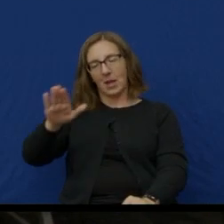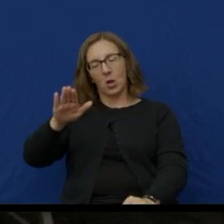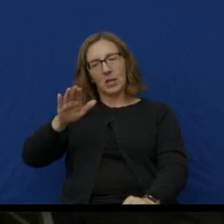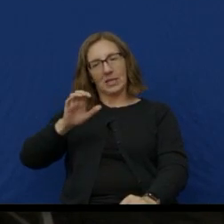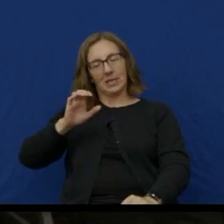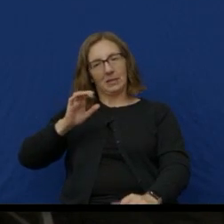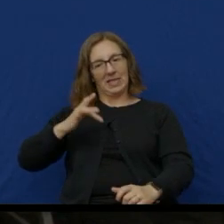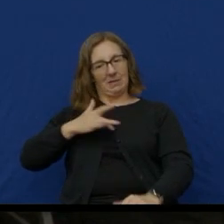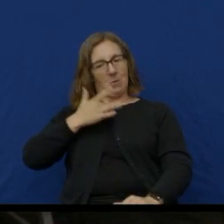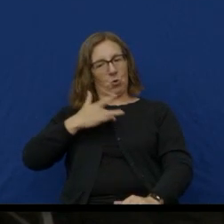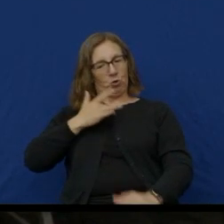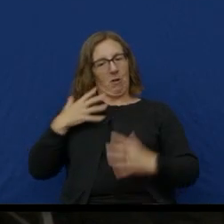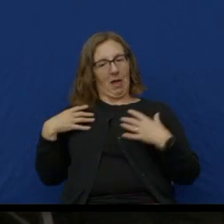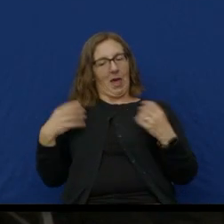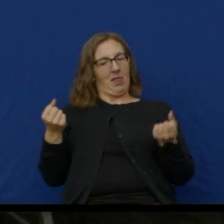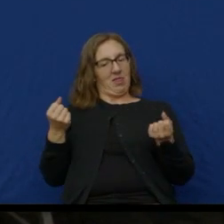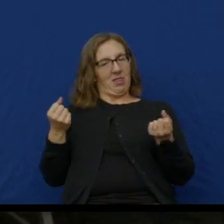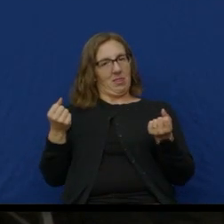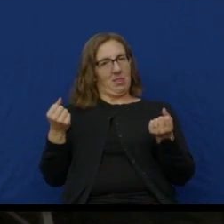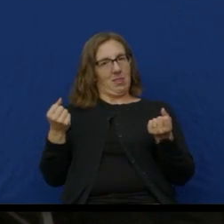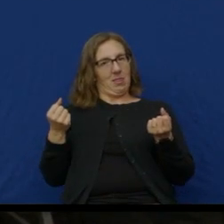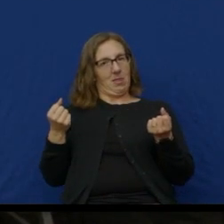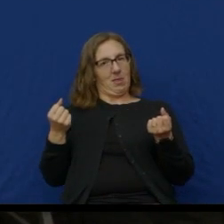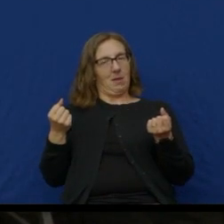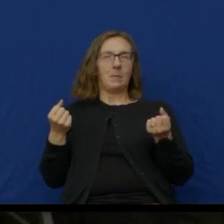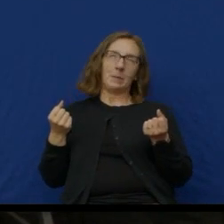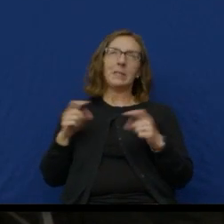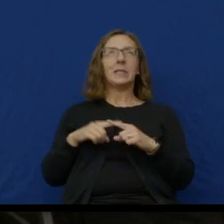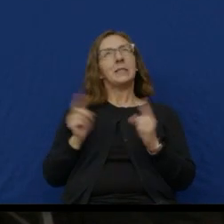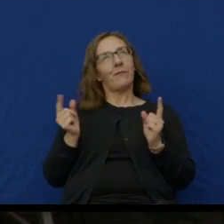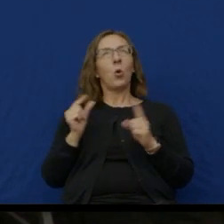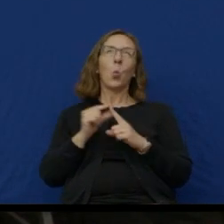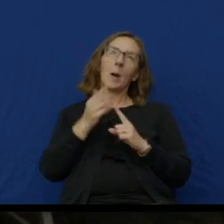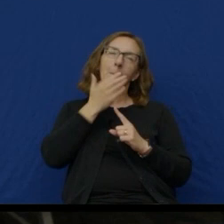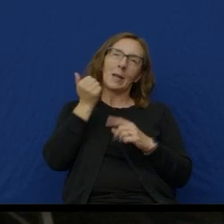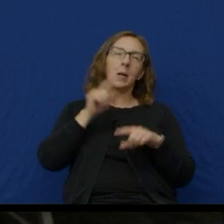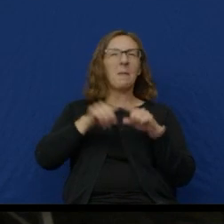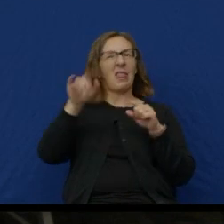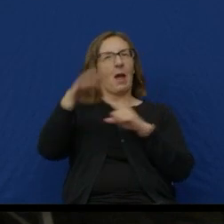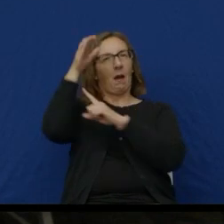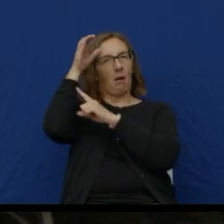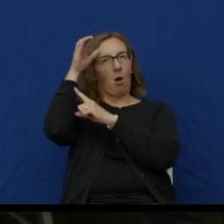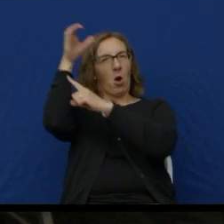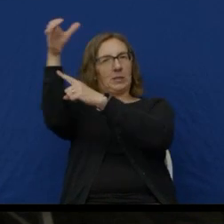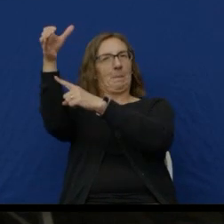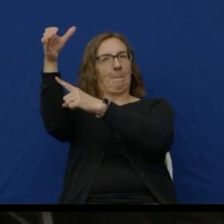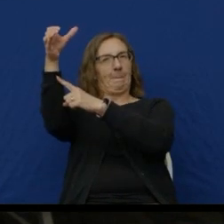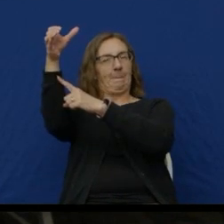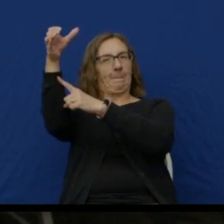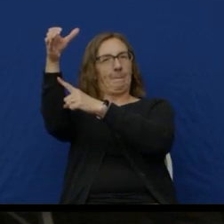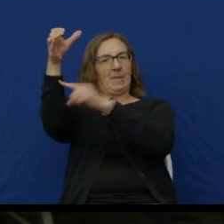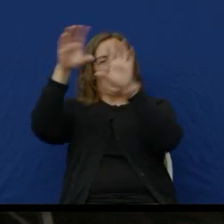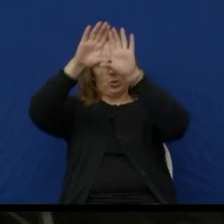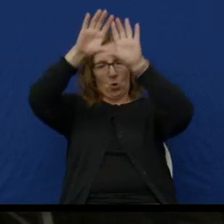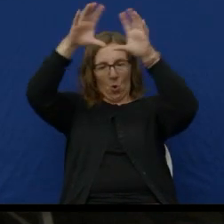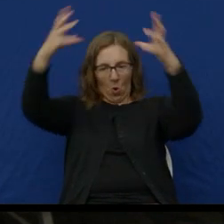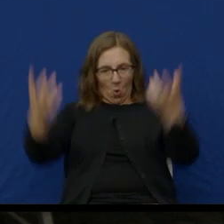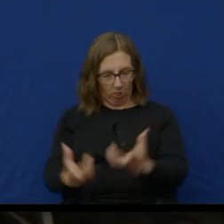those parts of the child. So, I mean, maybe there's a different word, but I like that concept that it is a